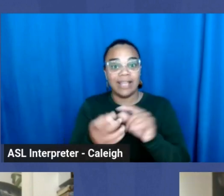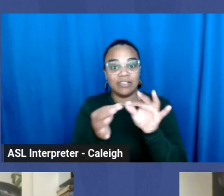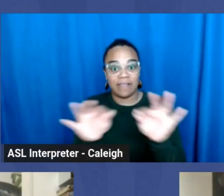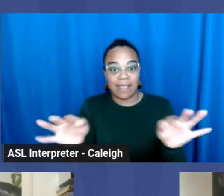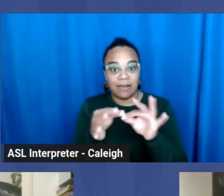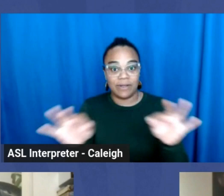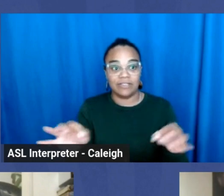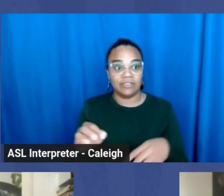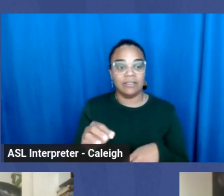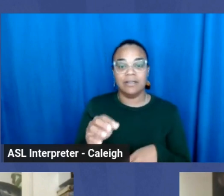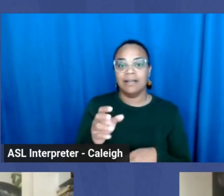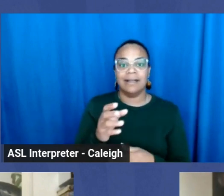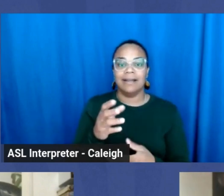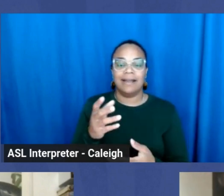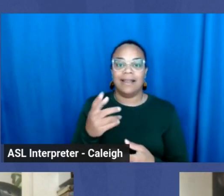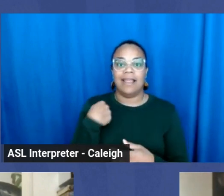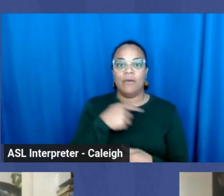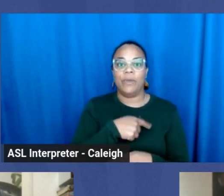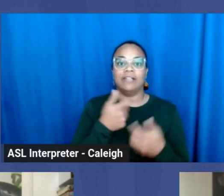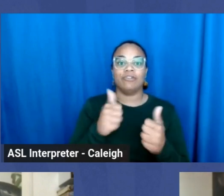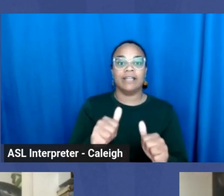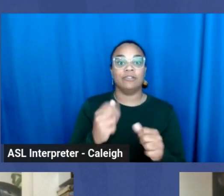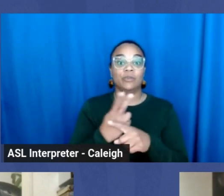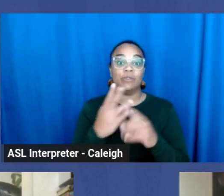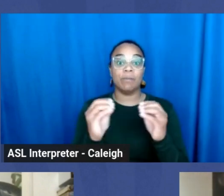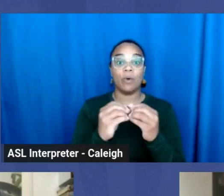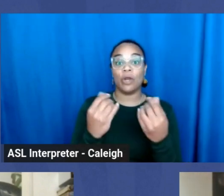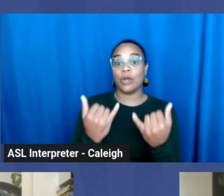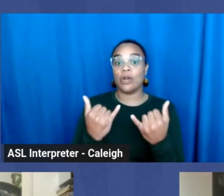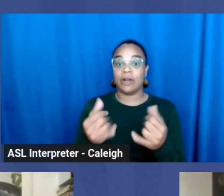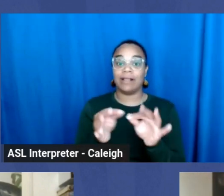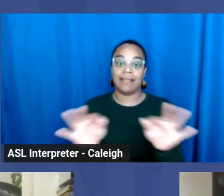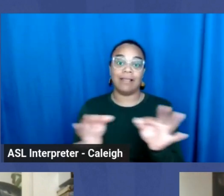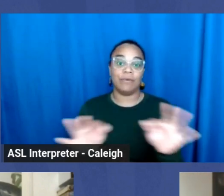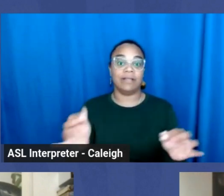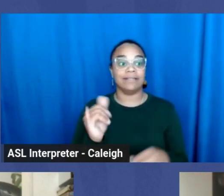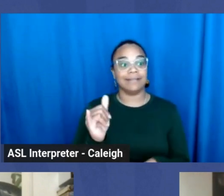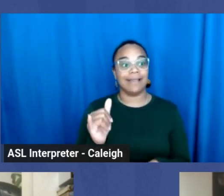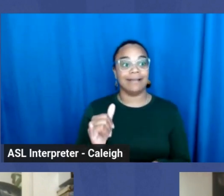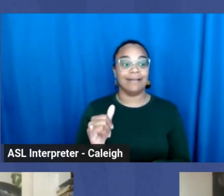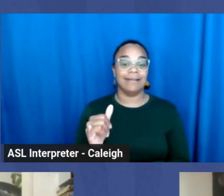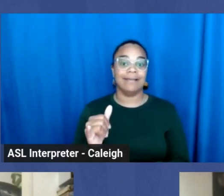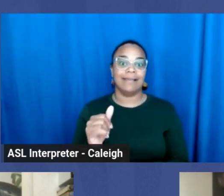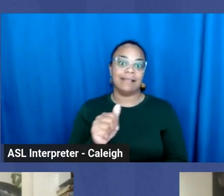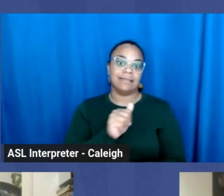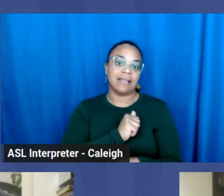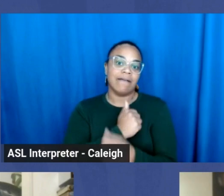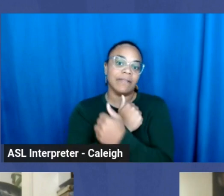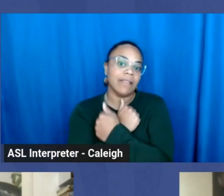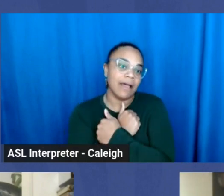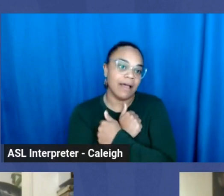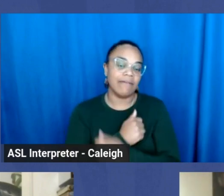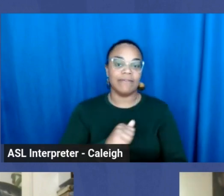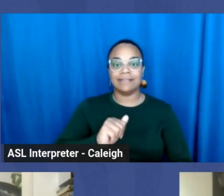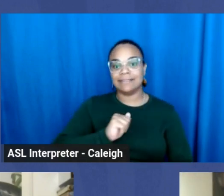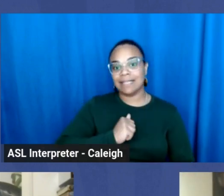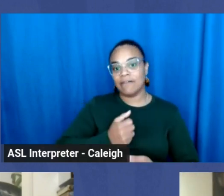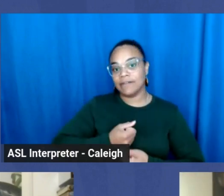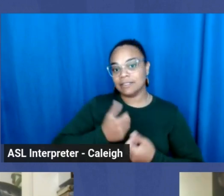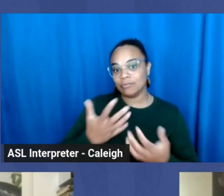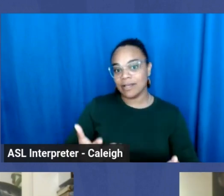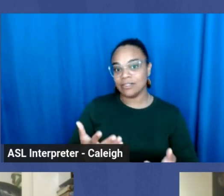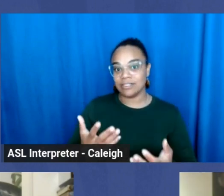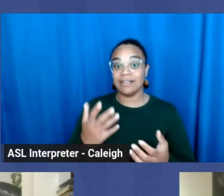like, we modernify the language. So we start saying things such as like, self-love, self-expression, things of that nature, people will listen